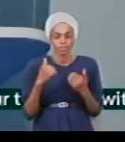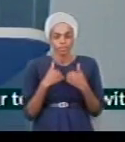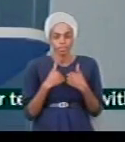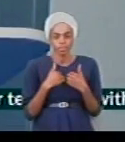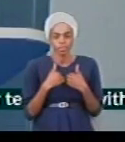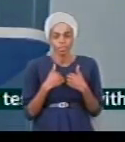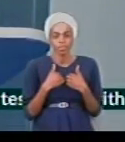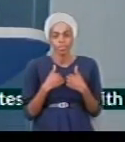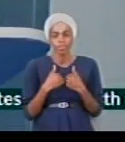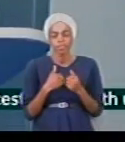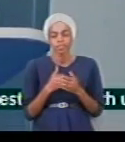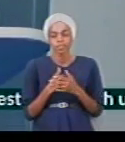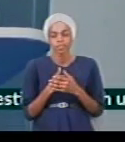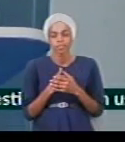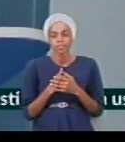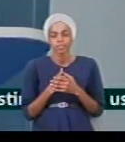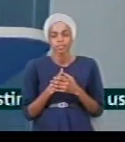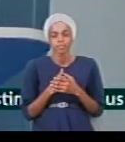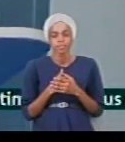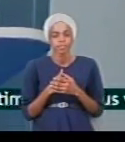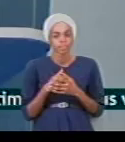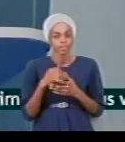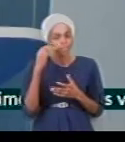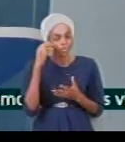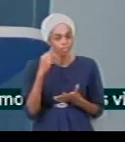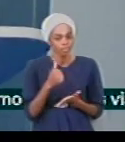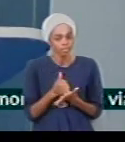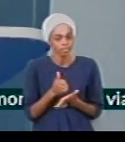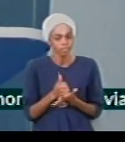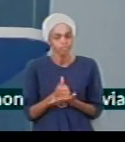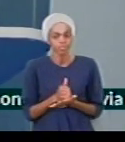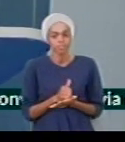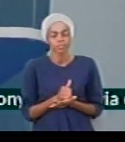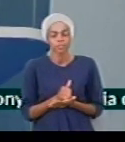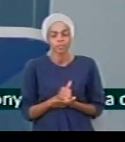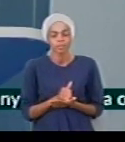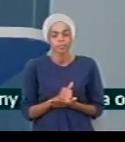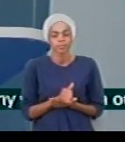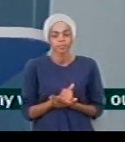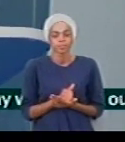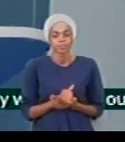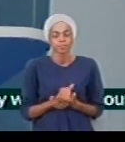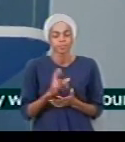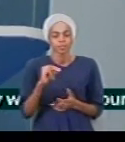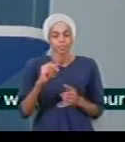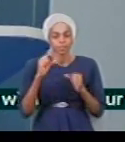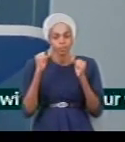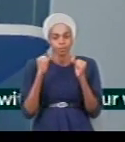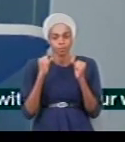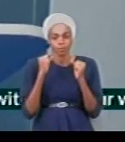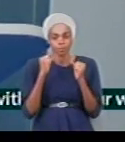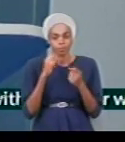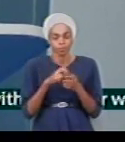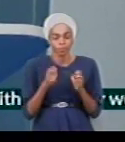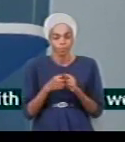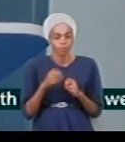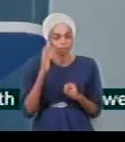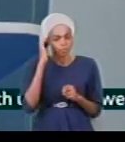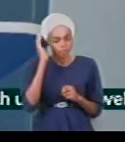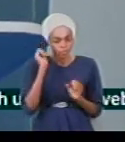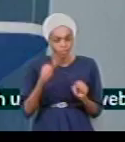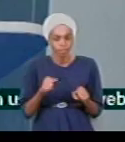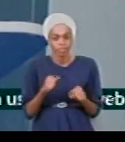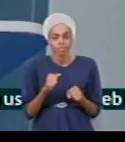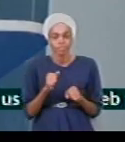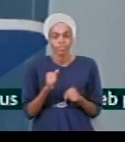name. I said no problem can withstand that name. Every problem you brought here melts now under the name of